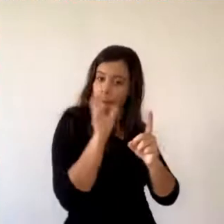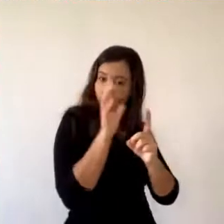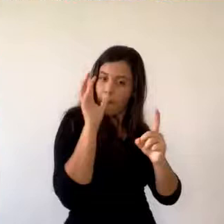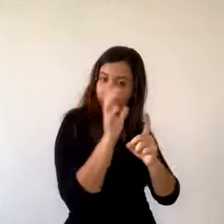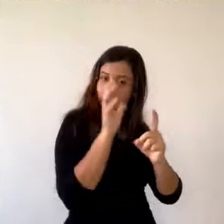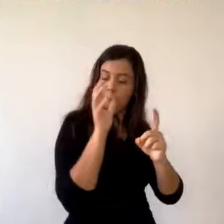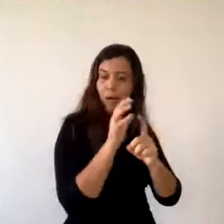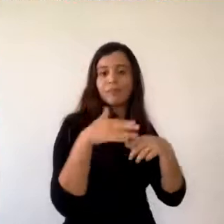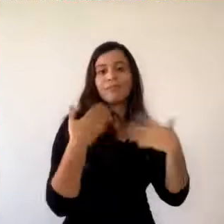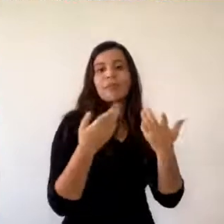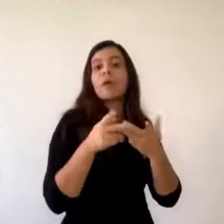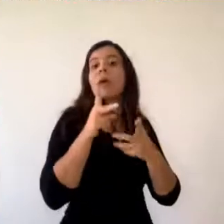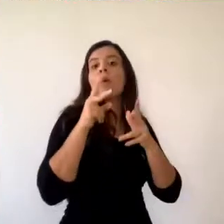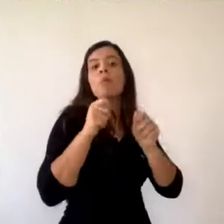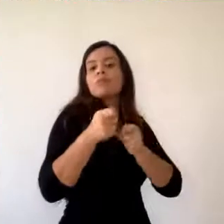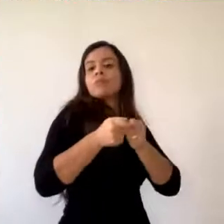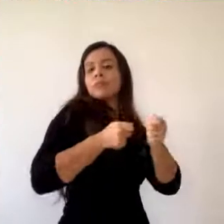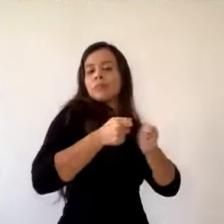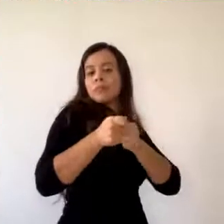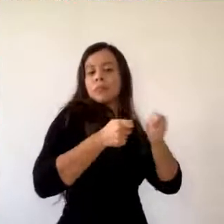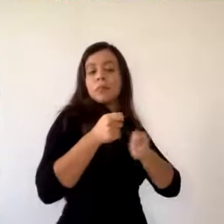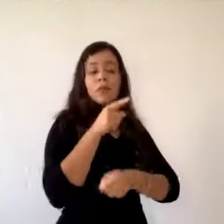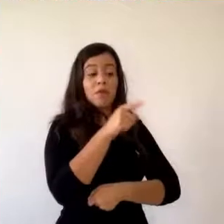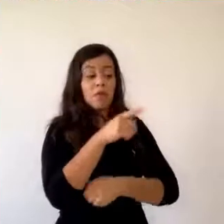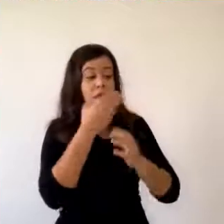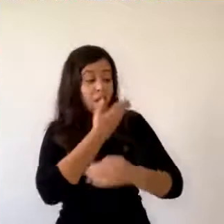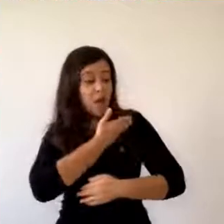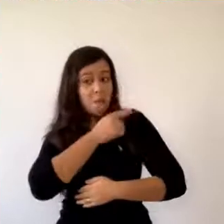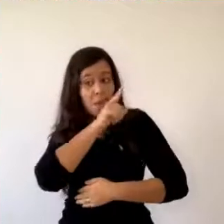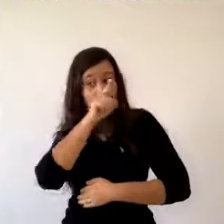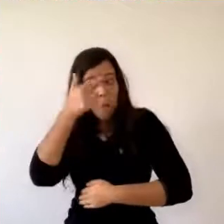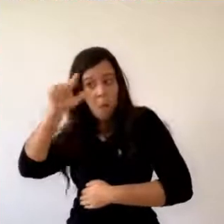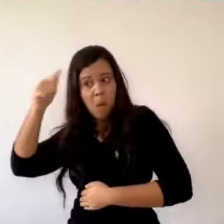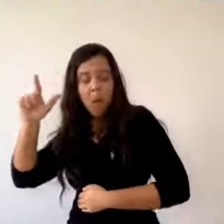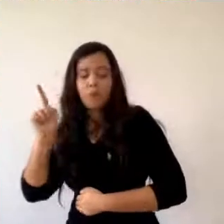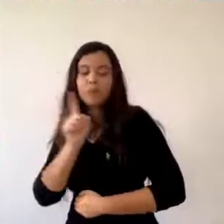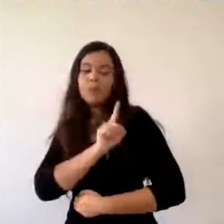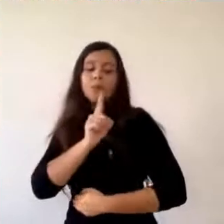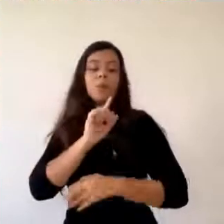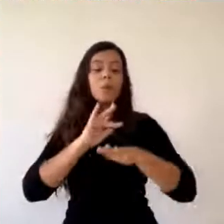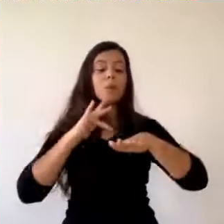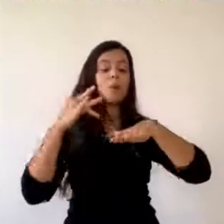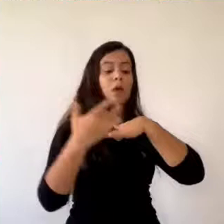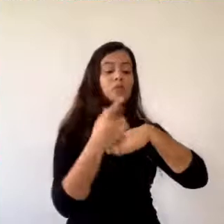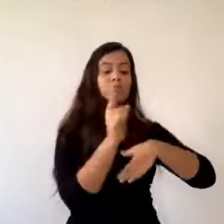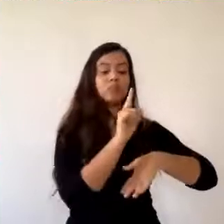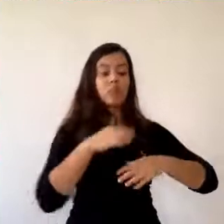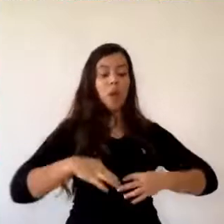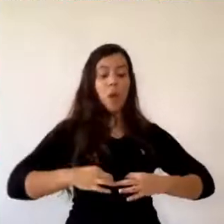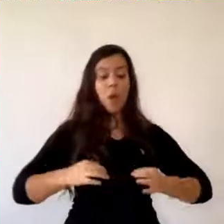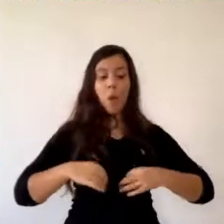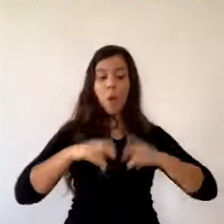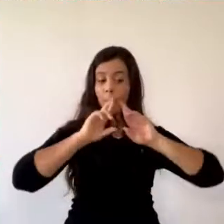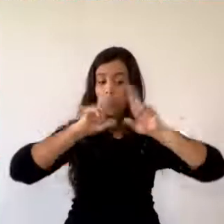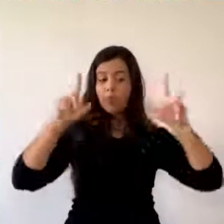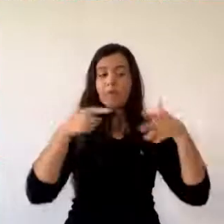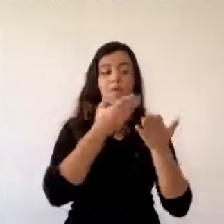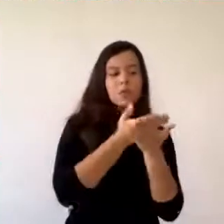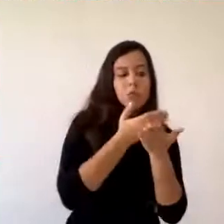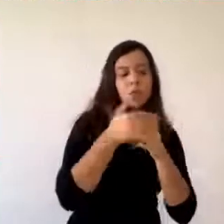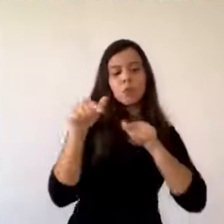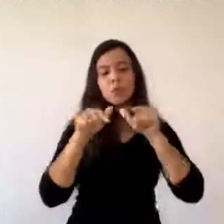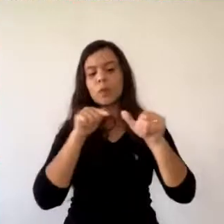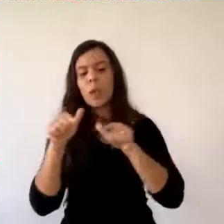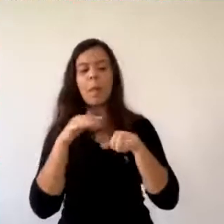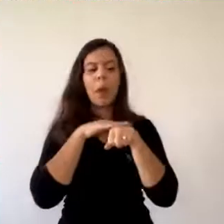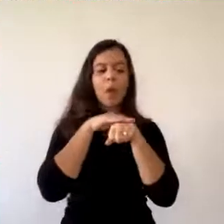I am concerned about you, and then from this care, this concern comes then, the